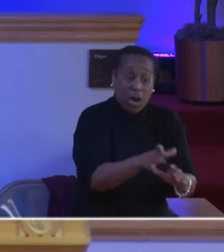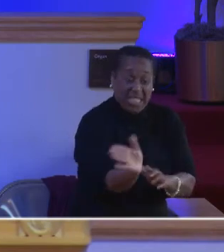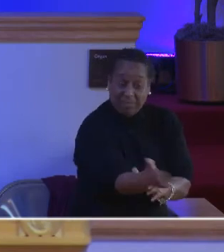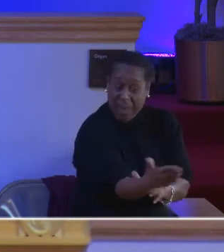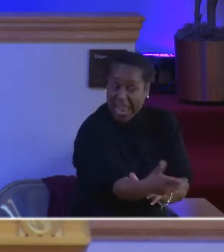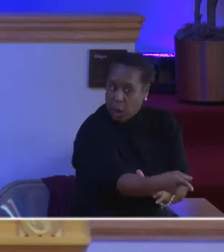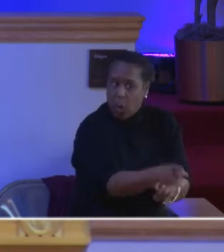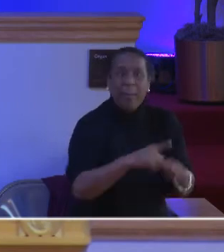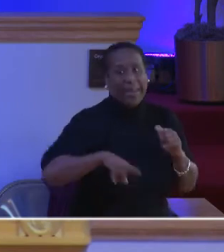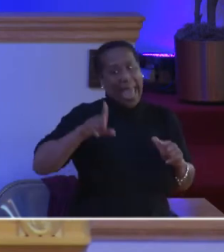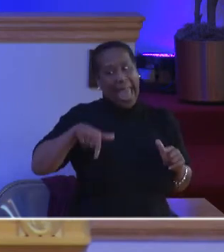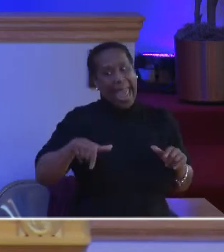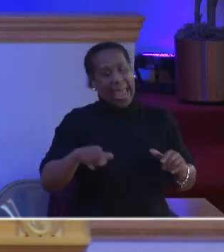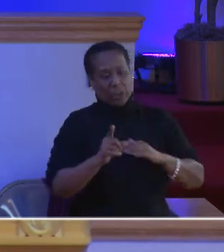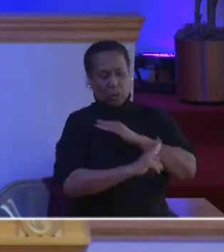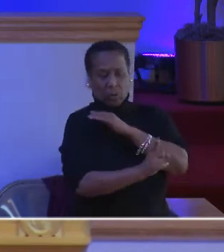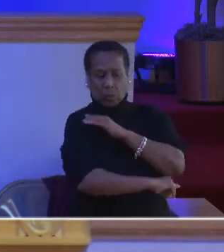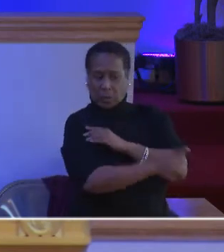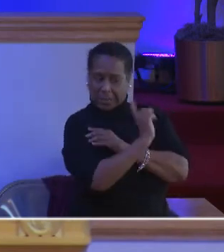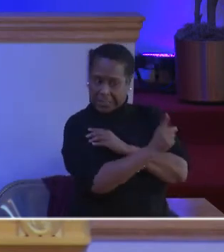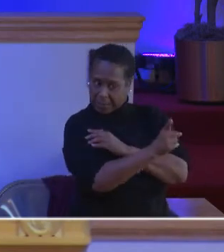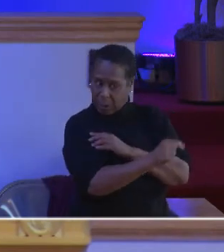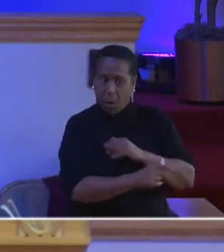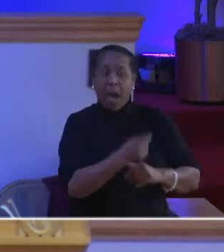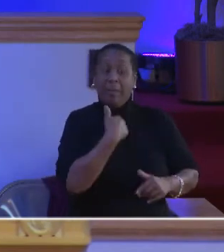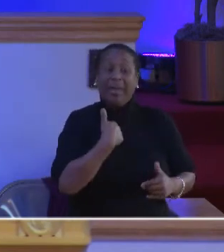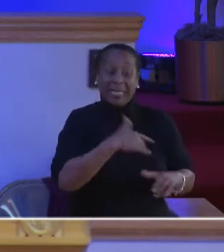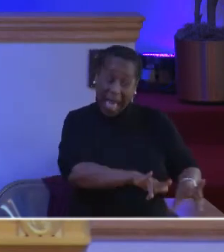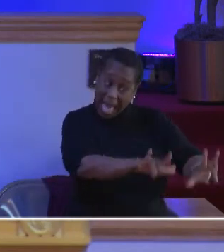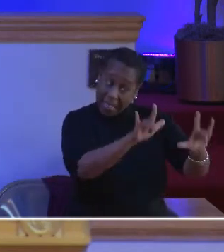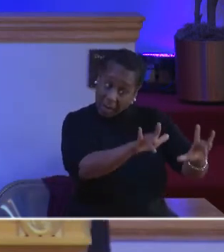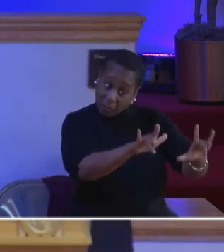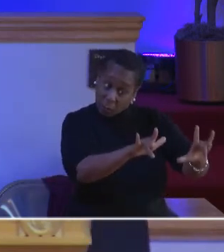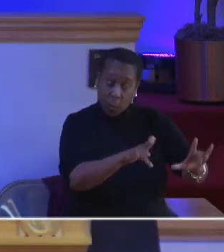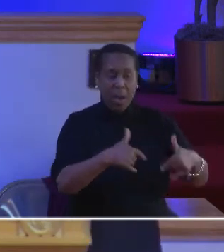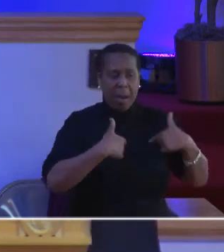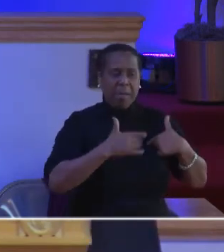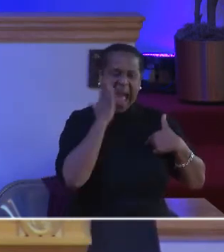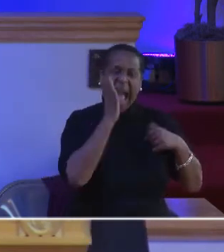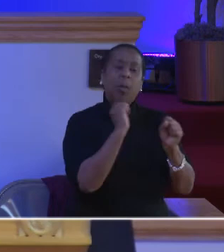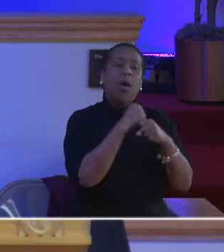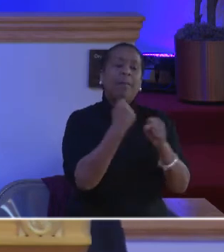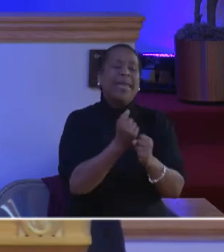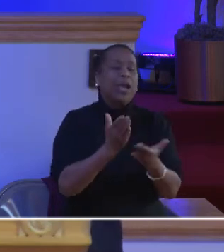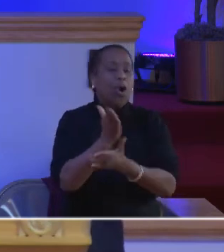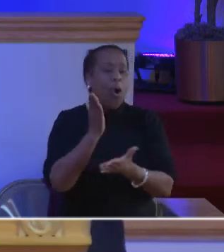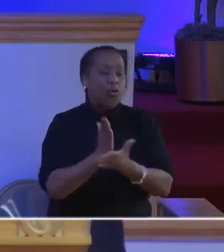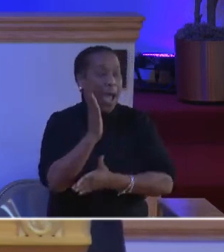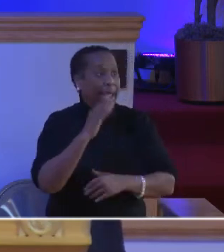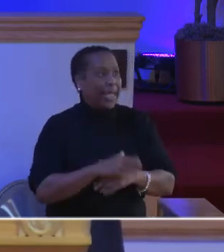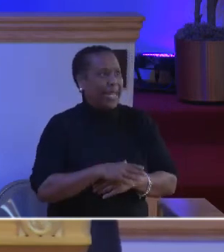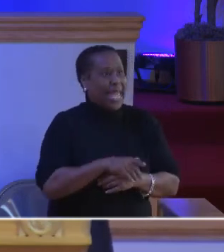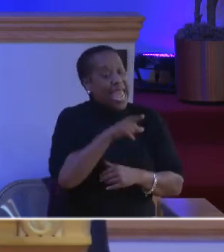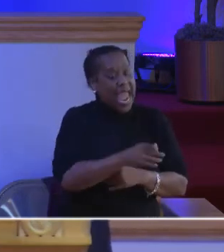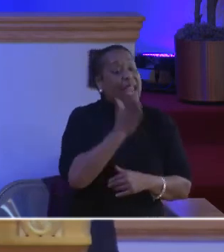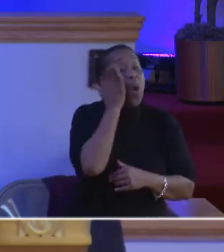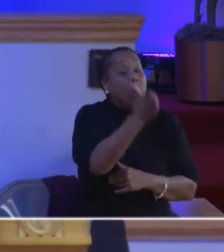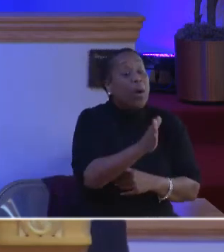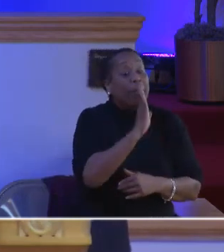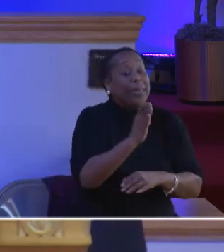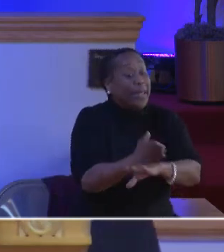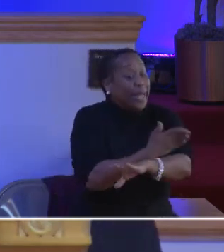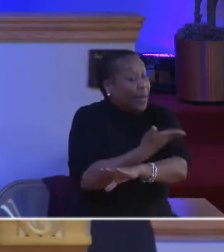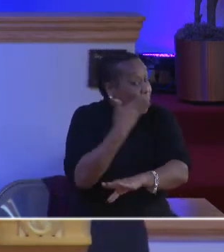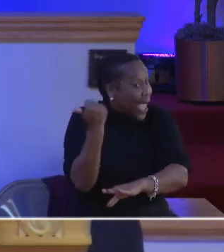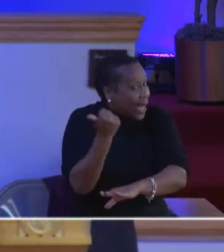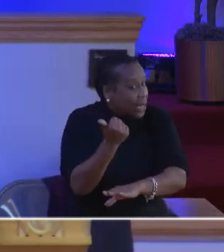but I had to discipline you because I love you, but I'm going to make it all right, and it's going to be better, so